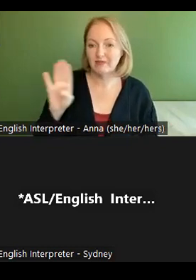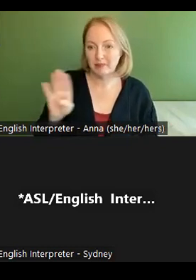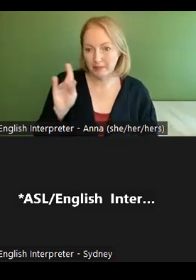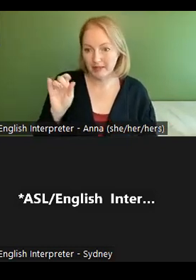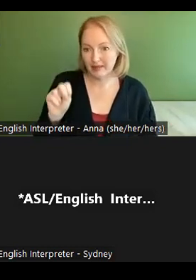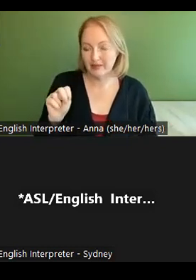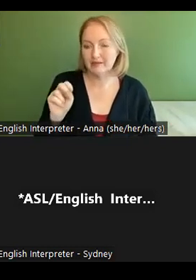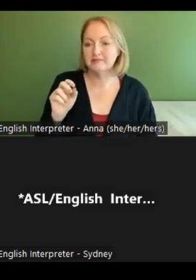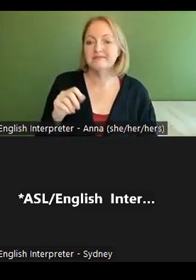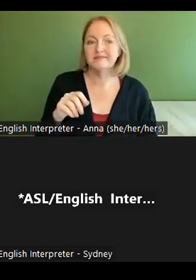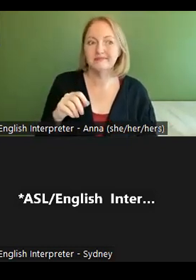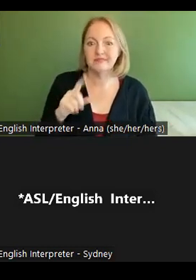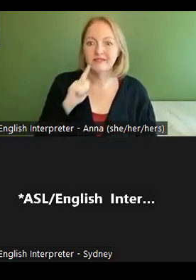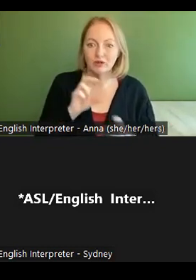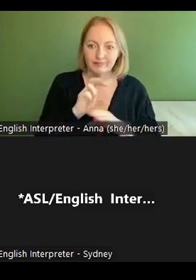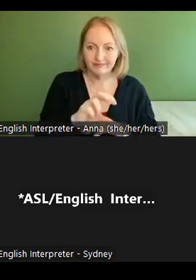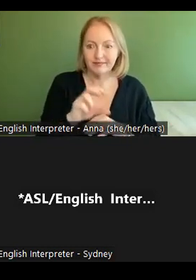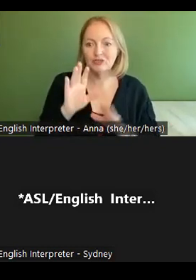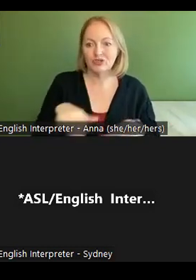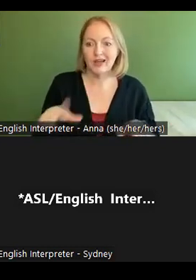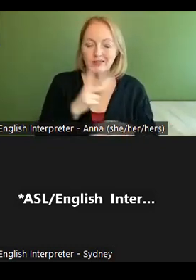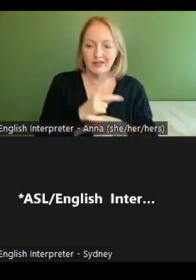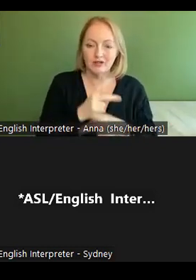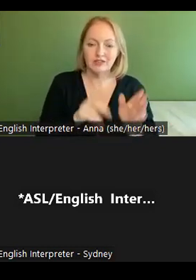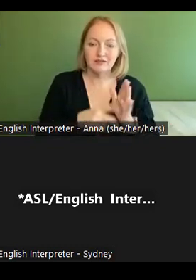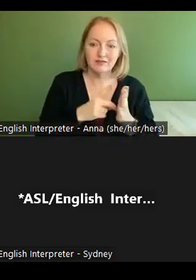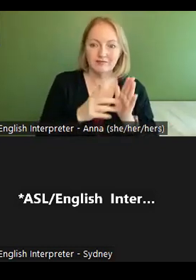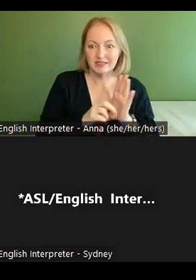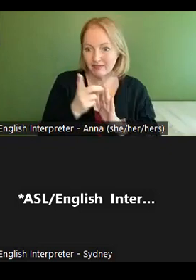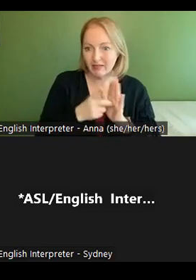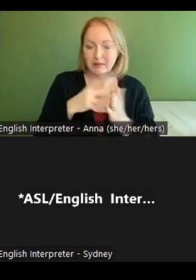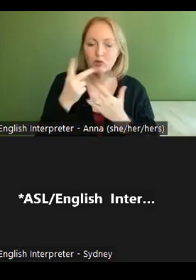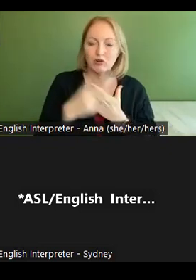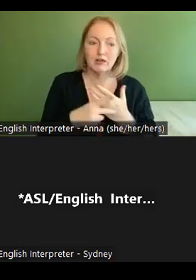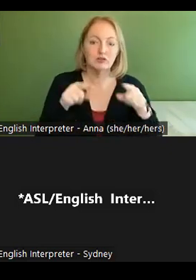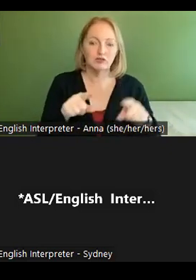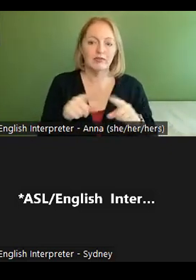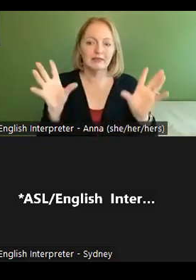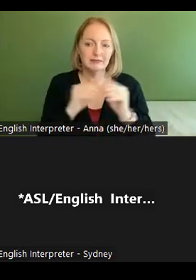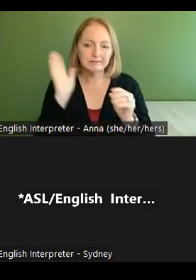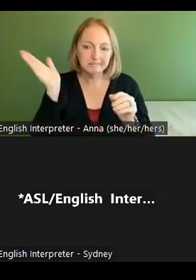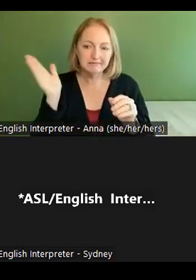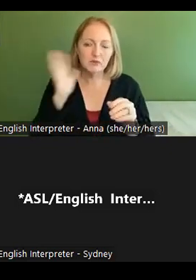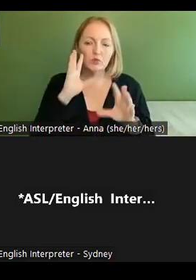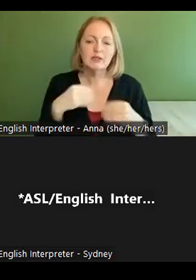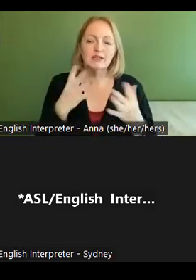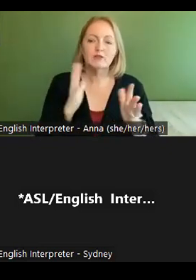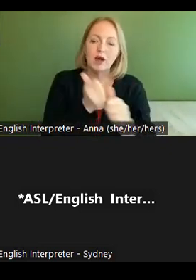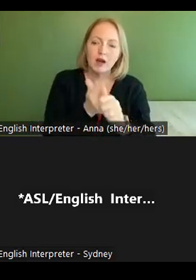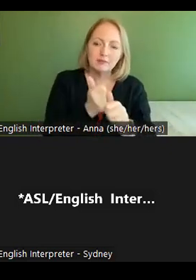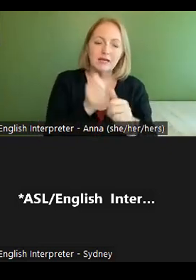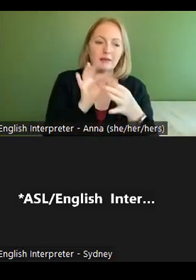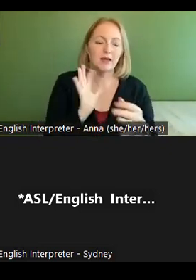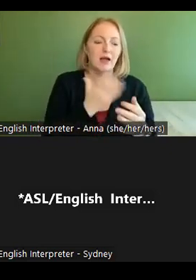was allocated for childcare and development programming. During this webinar, we will give you an update about